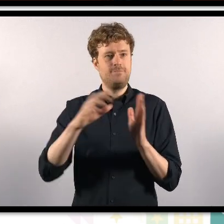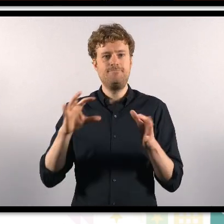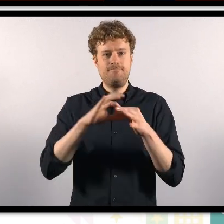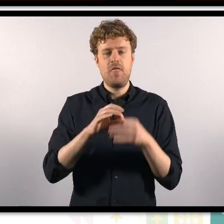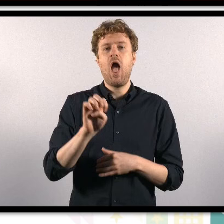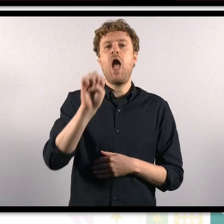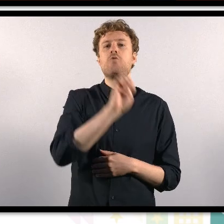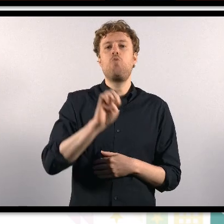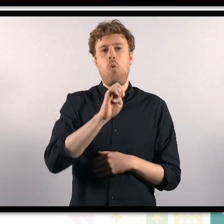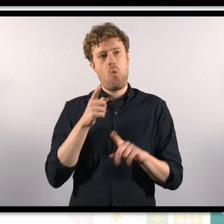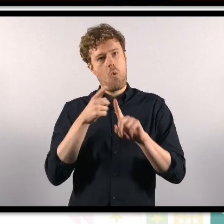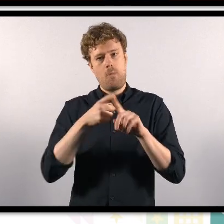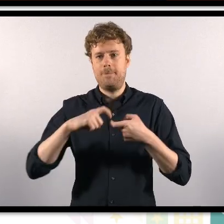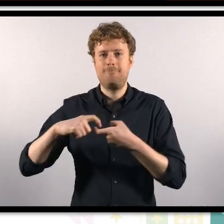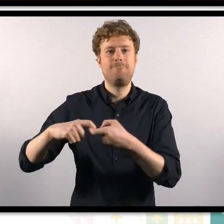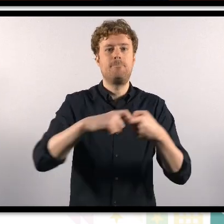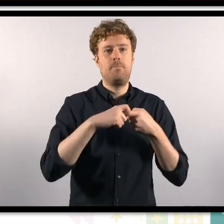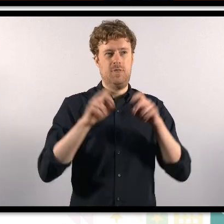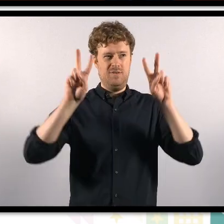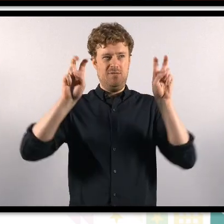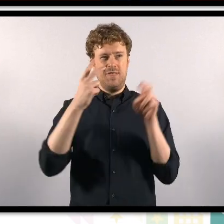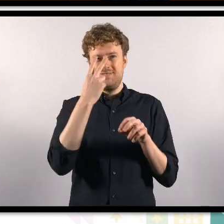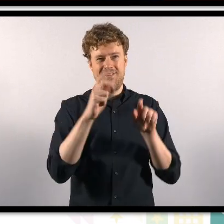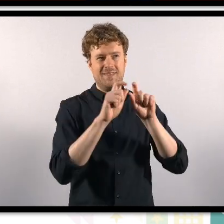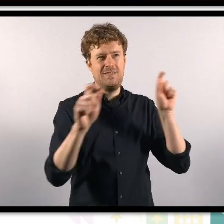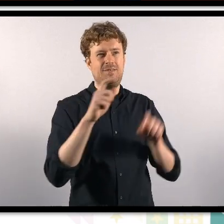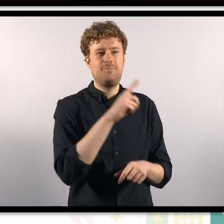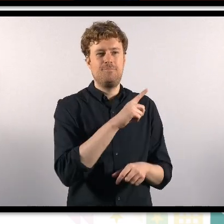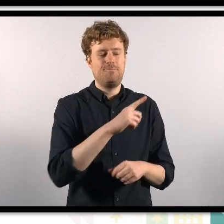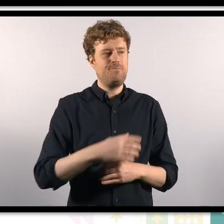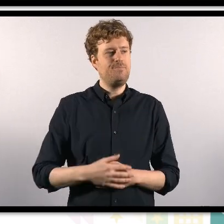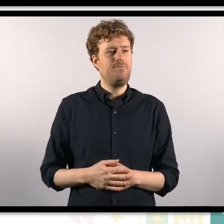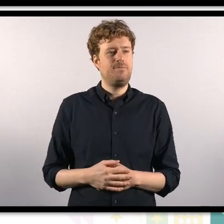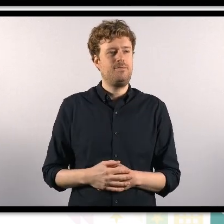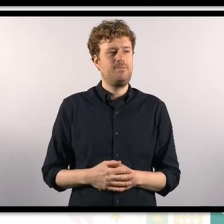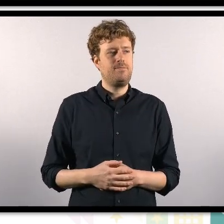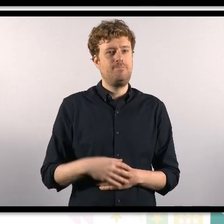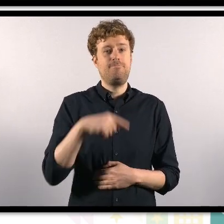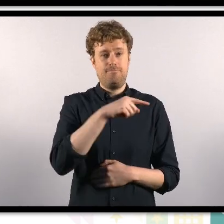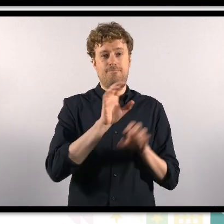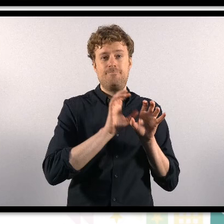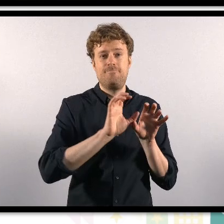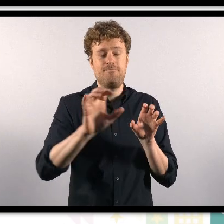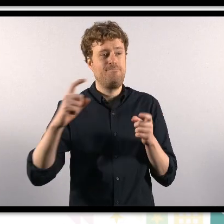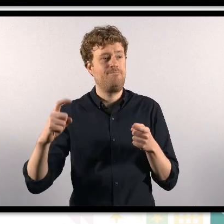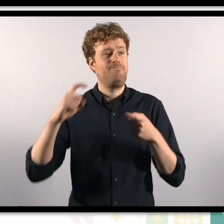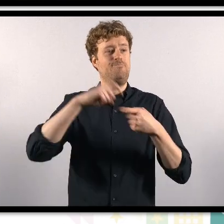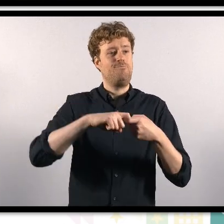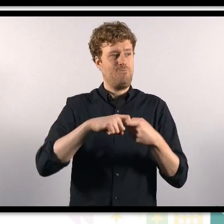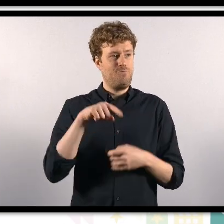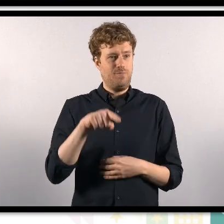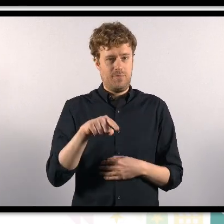you see of NeoNephos, and not all of them are receiving funds, by the way, we recognize the importance